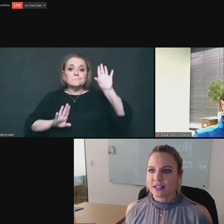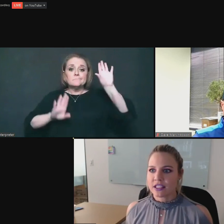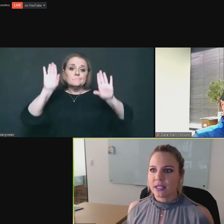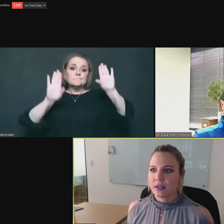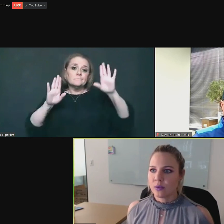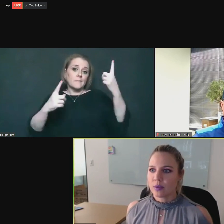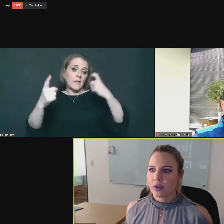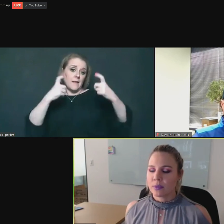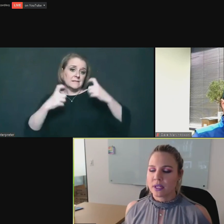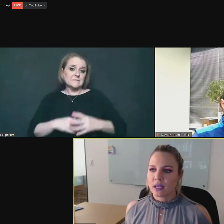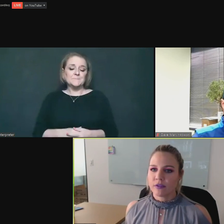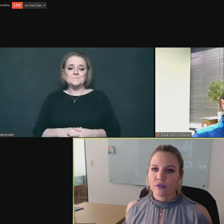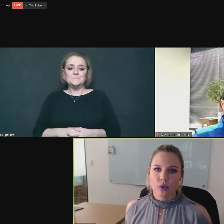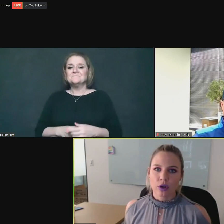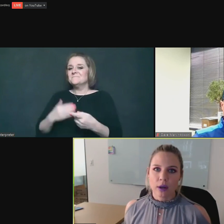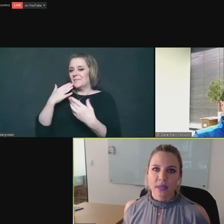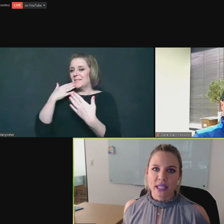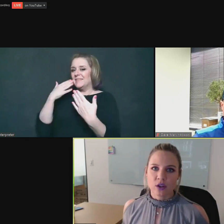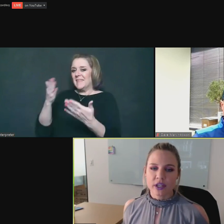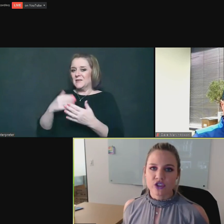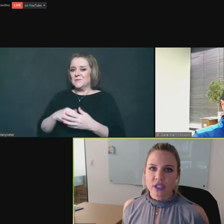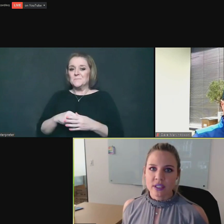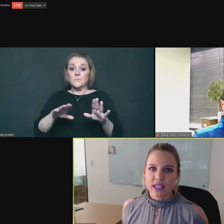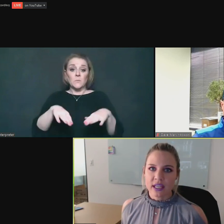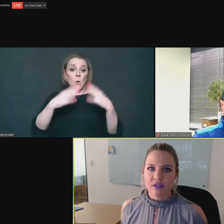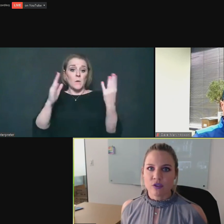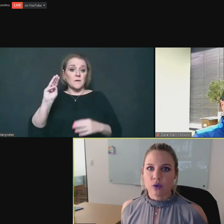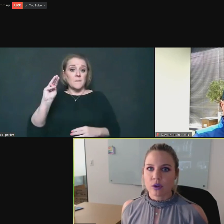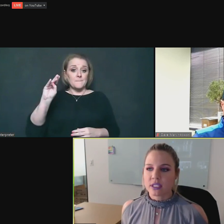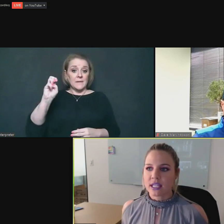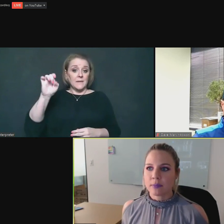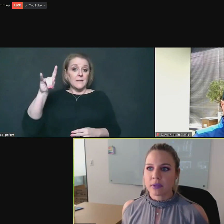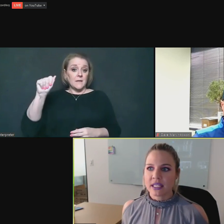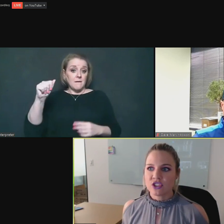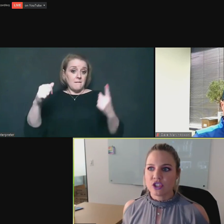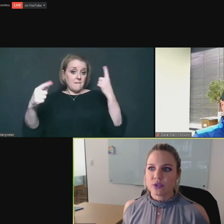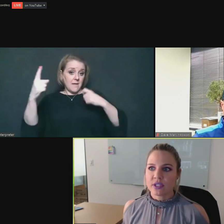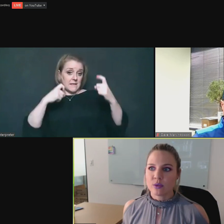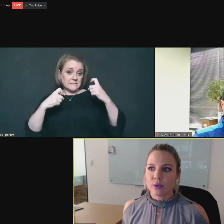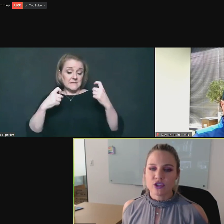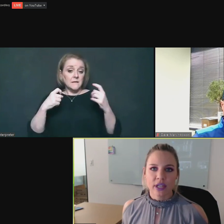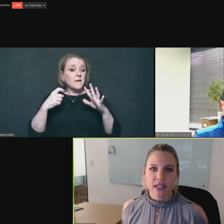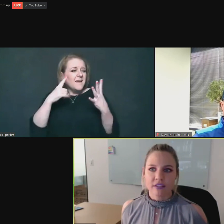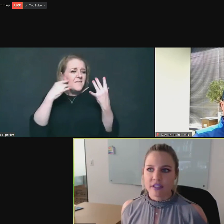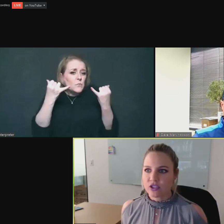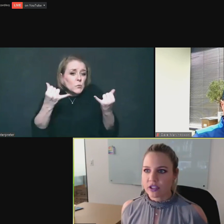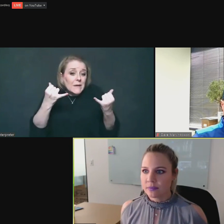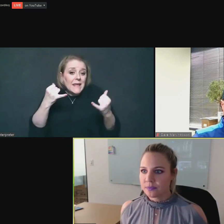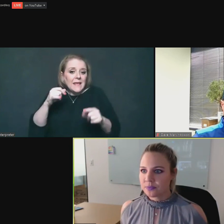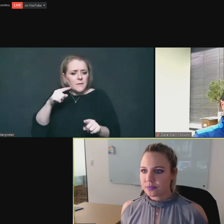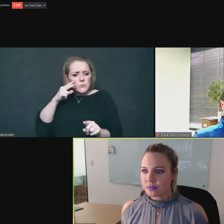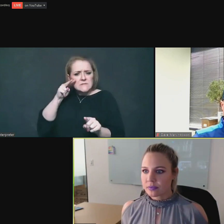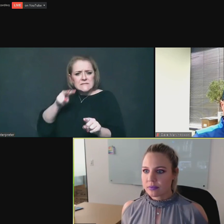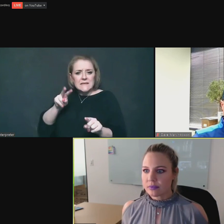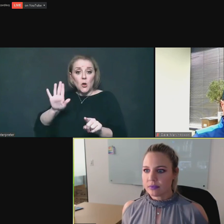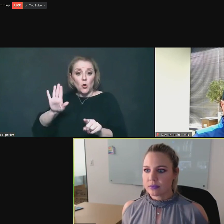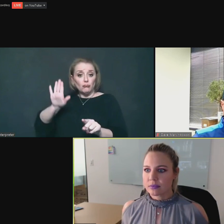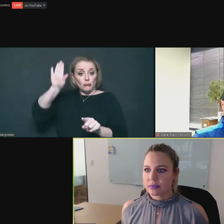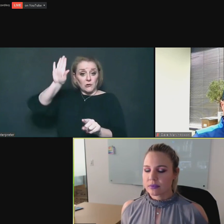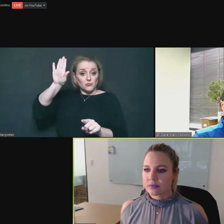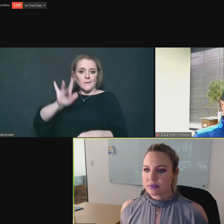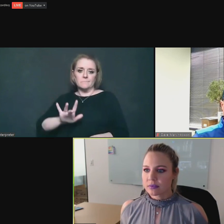Thank you, Councilman. We will open it up for media questions, and for today, please use the raise your hand feature.